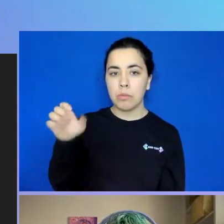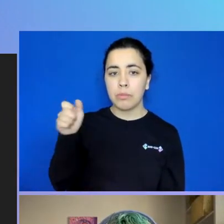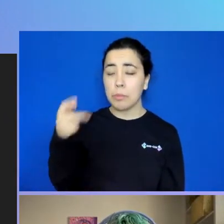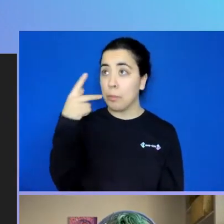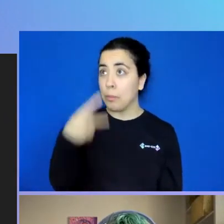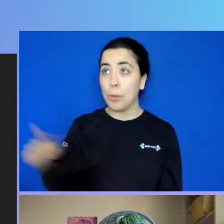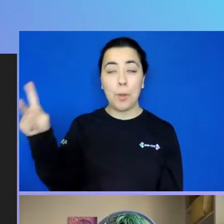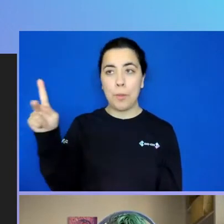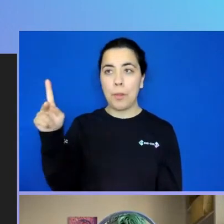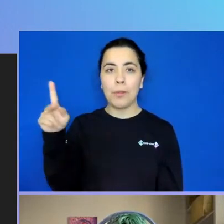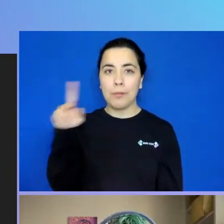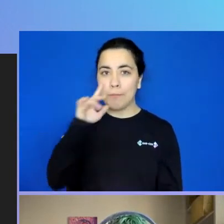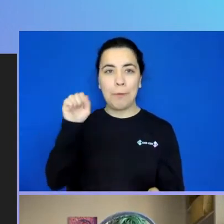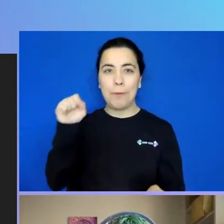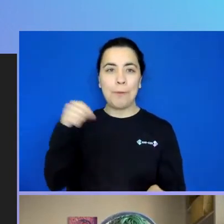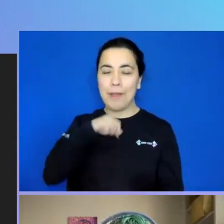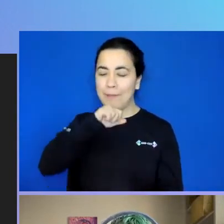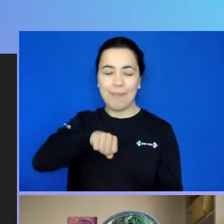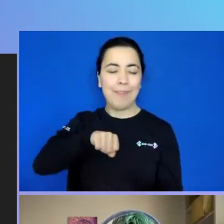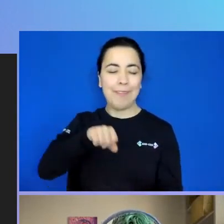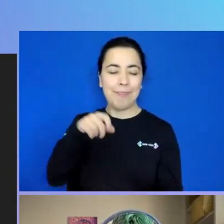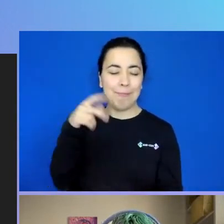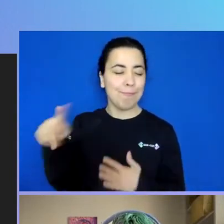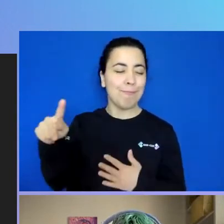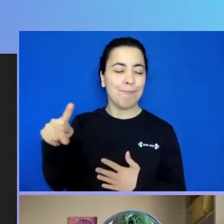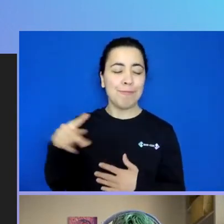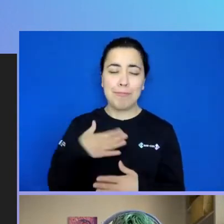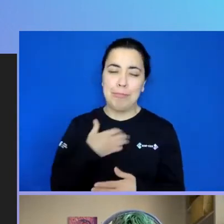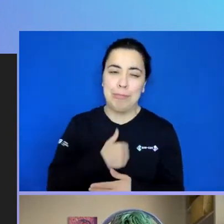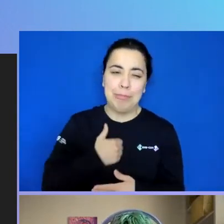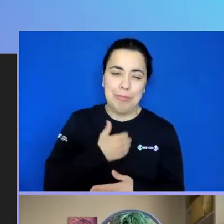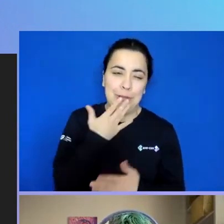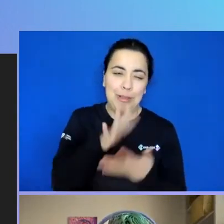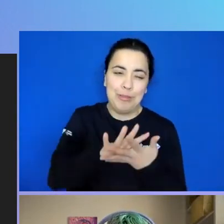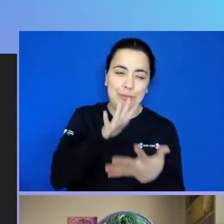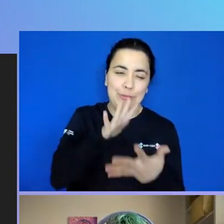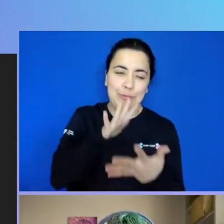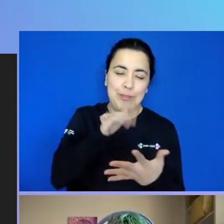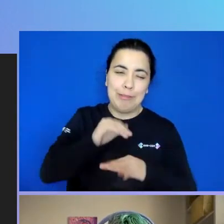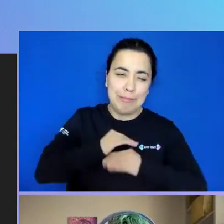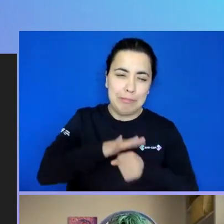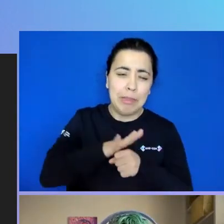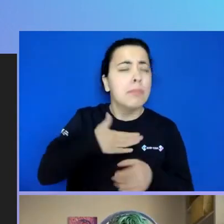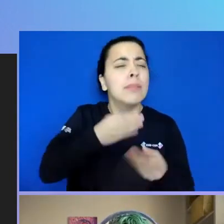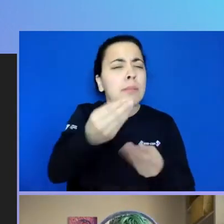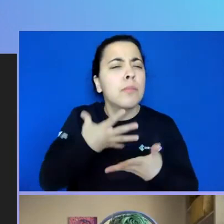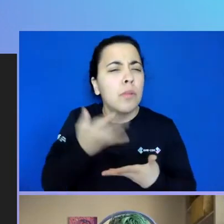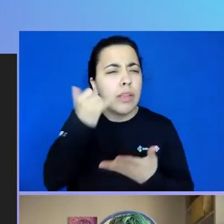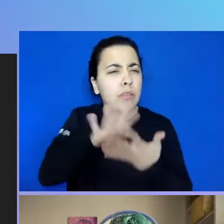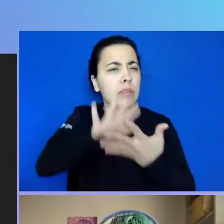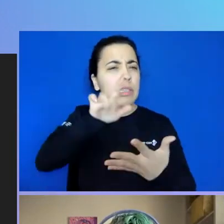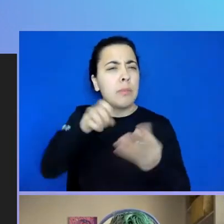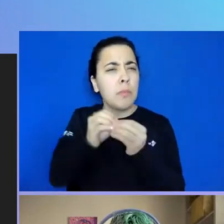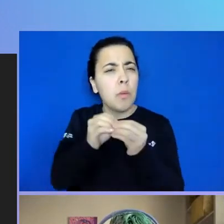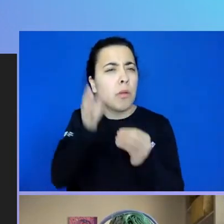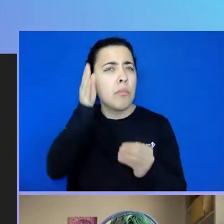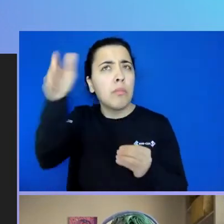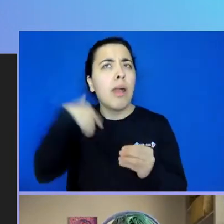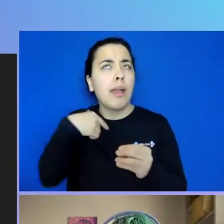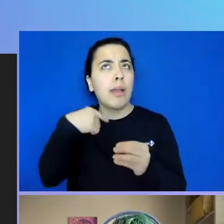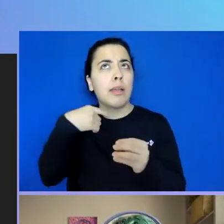love purple. My apologies if the color contrast doesn't work for you. Please let me know for future presentations. I can change